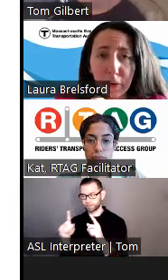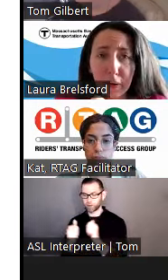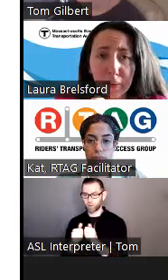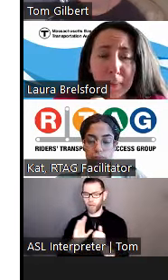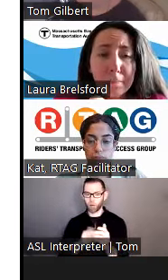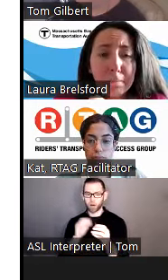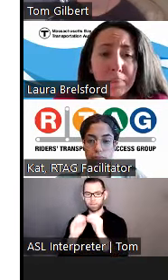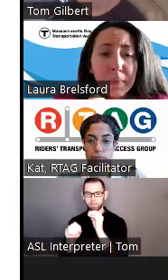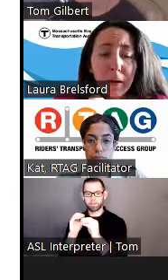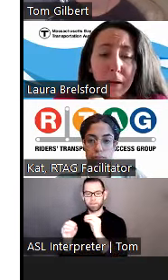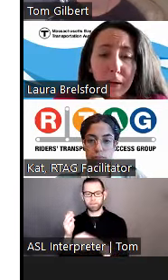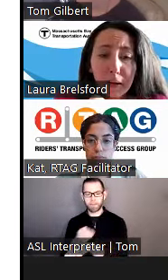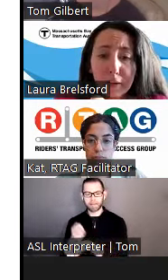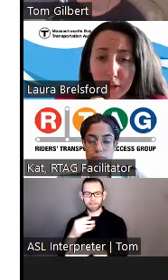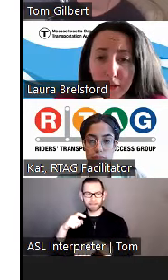as our